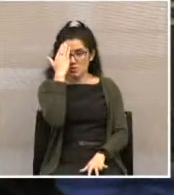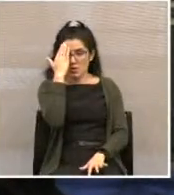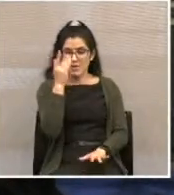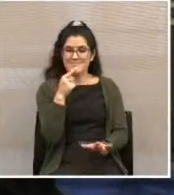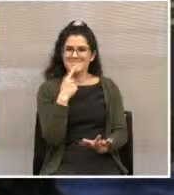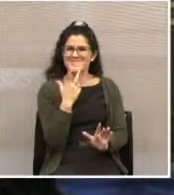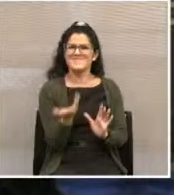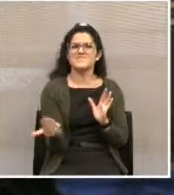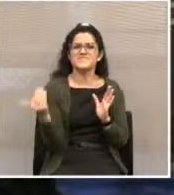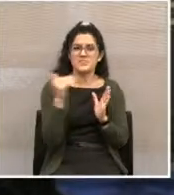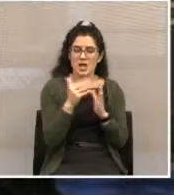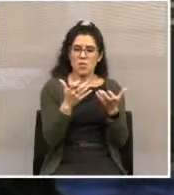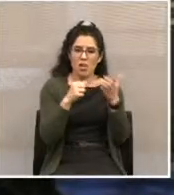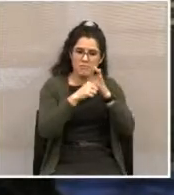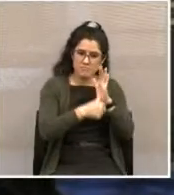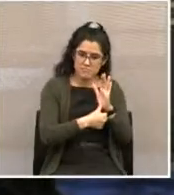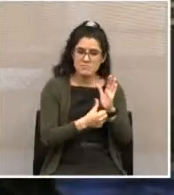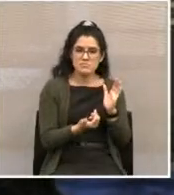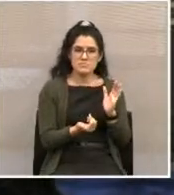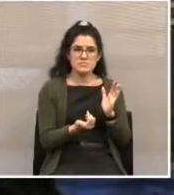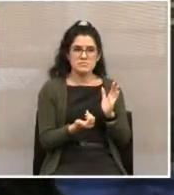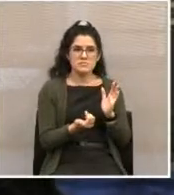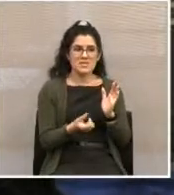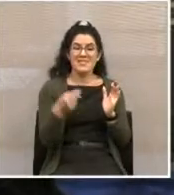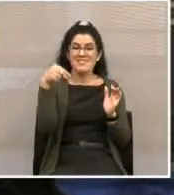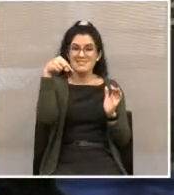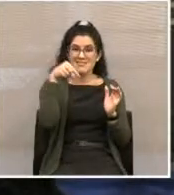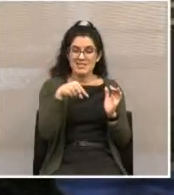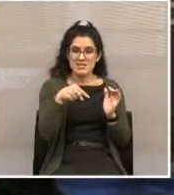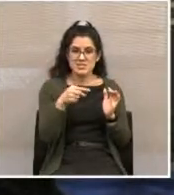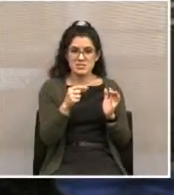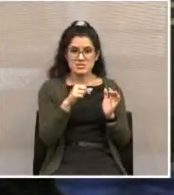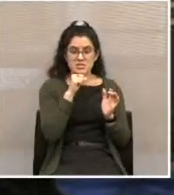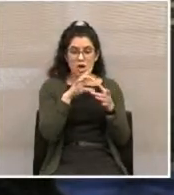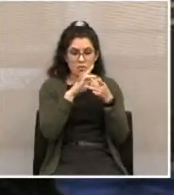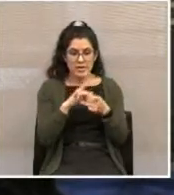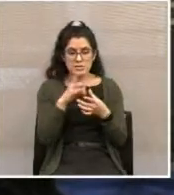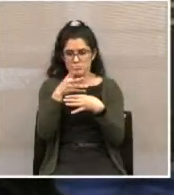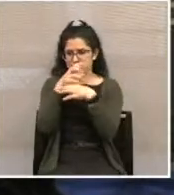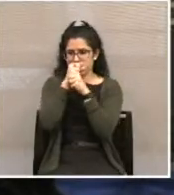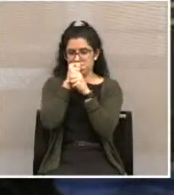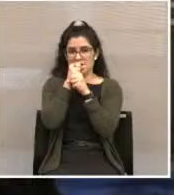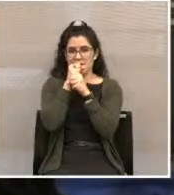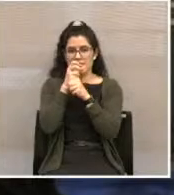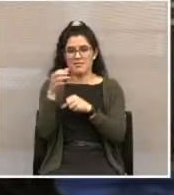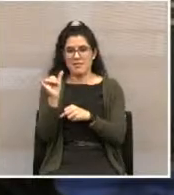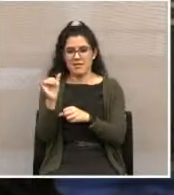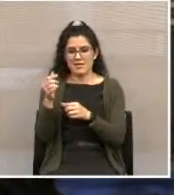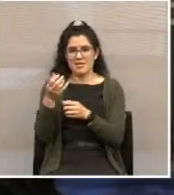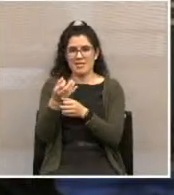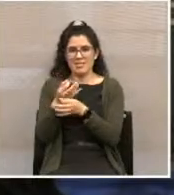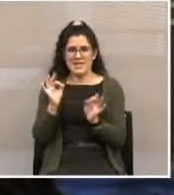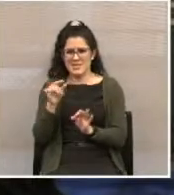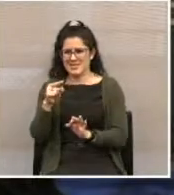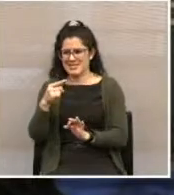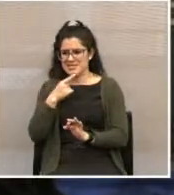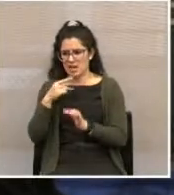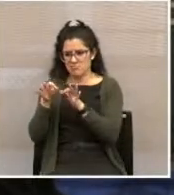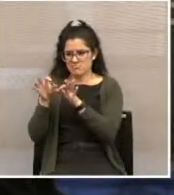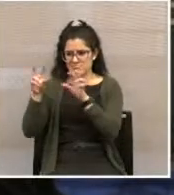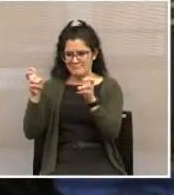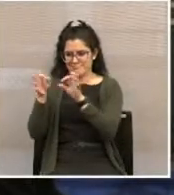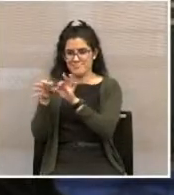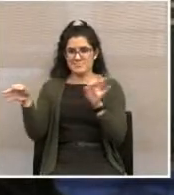it once again for the record, this has absolutely nothing to do with censorship, like Libre stated, like Representative